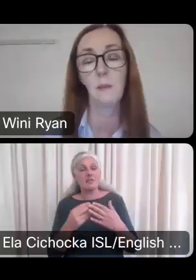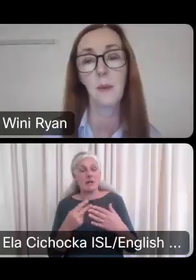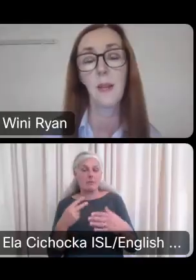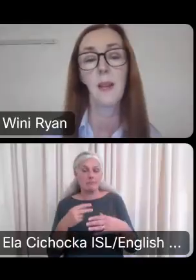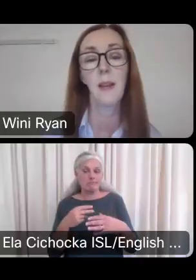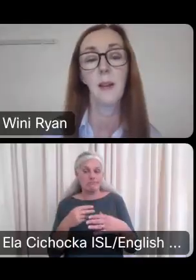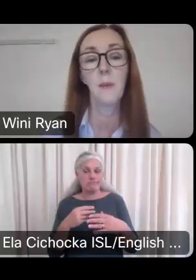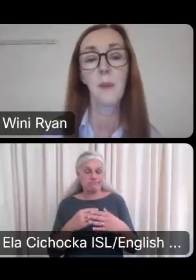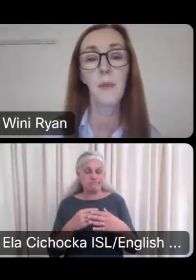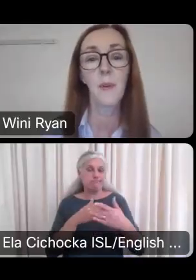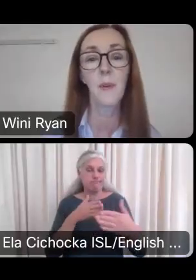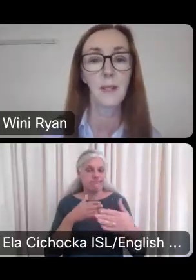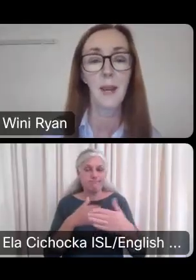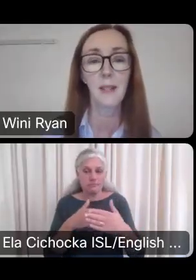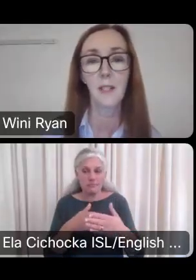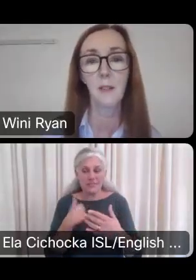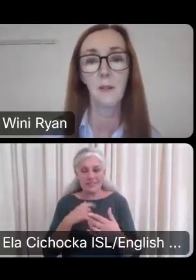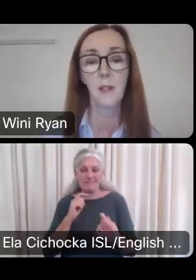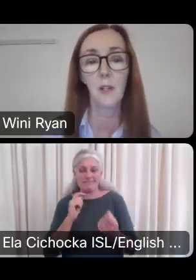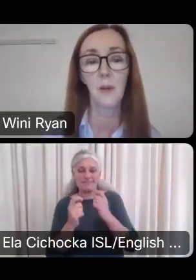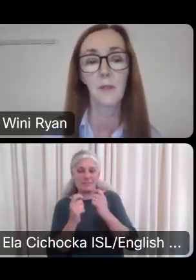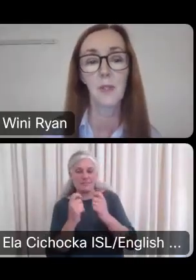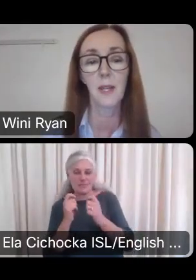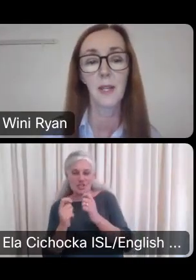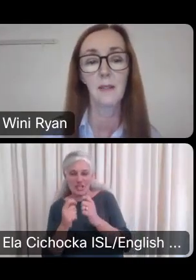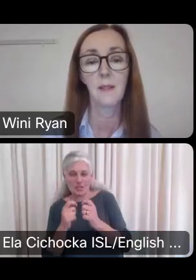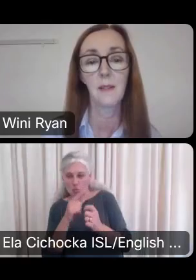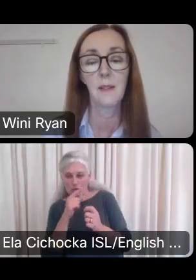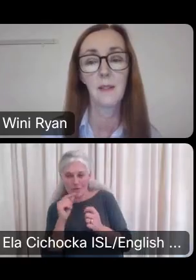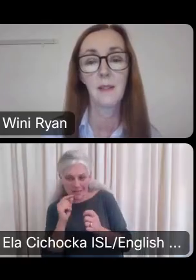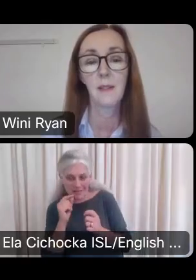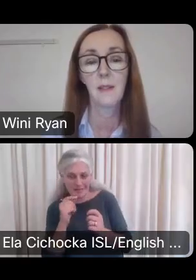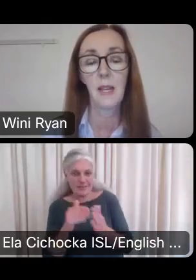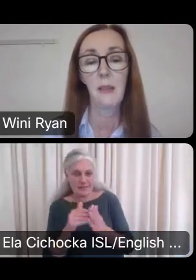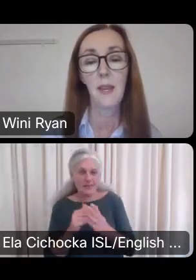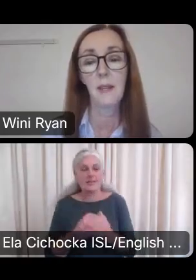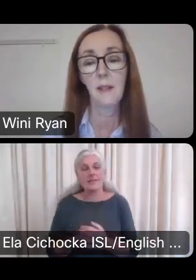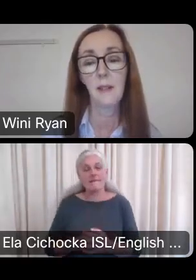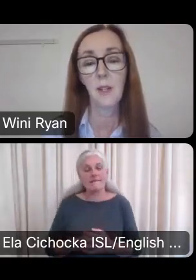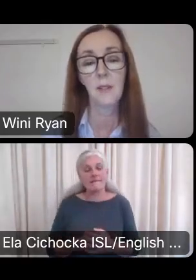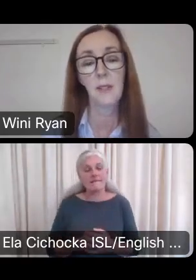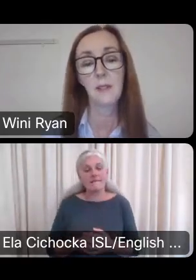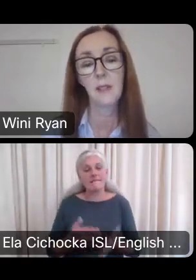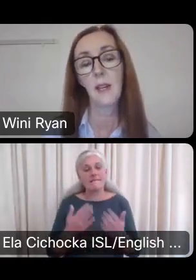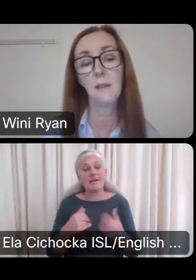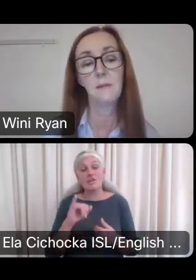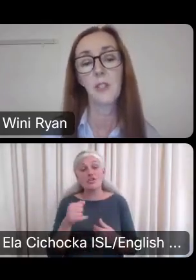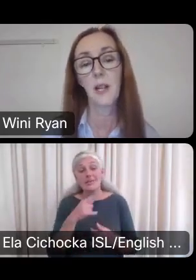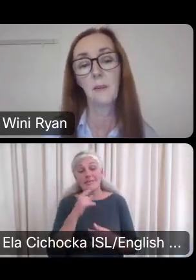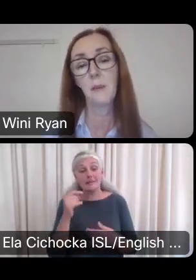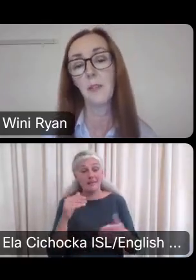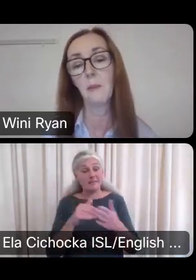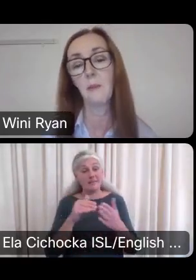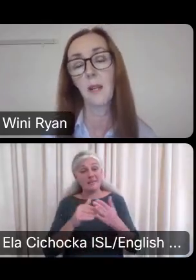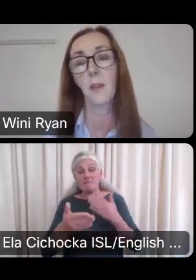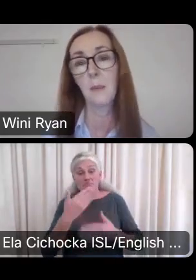just really rephrasing back to you, what you said. And then John says, yeah, just tell